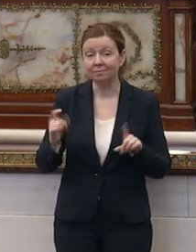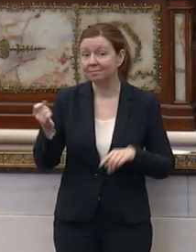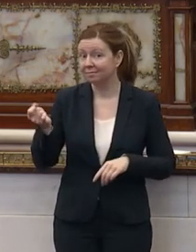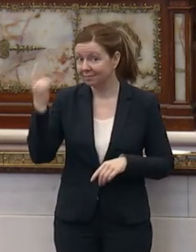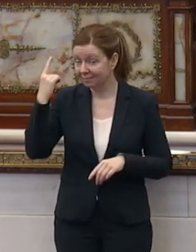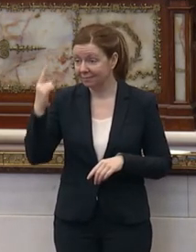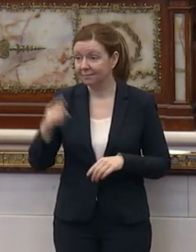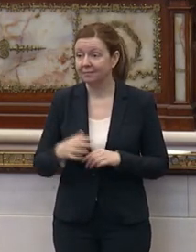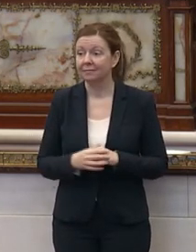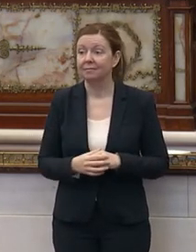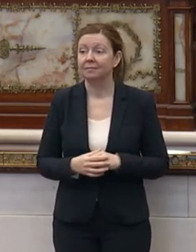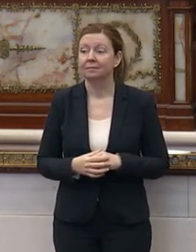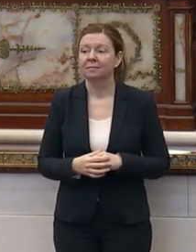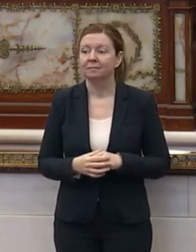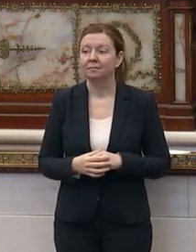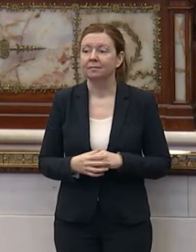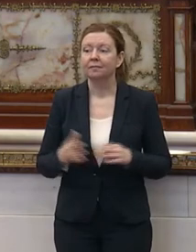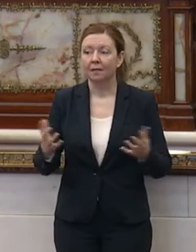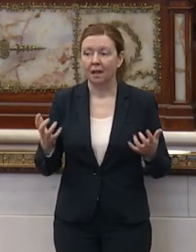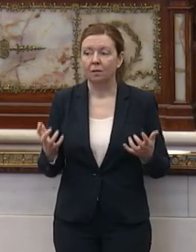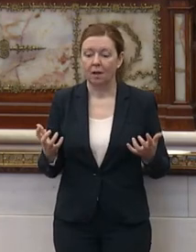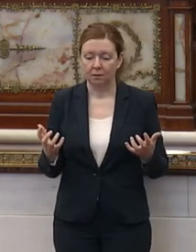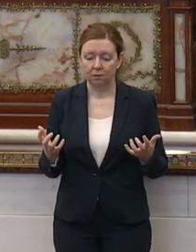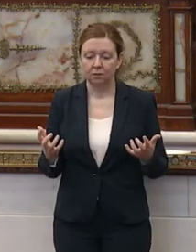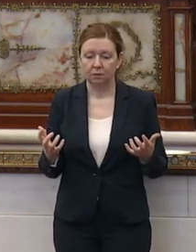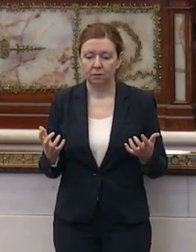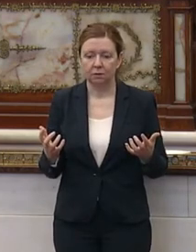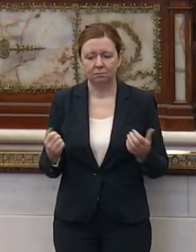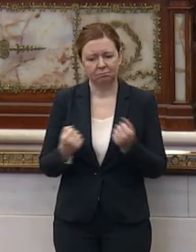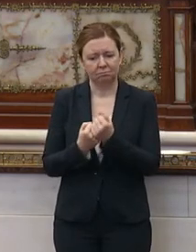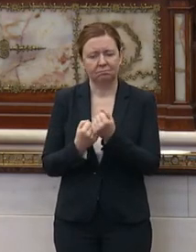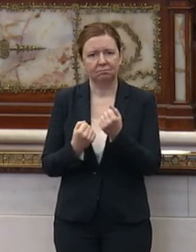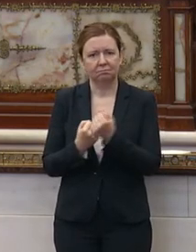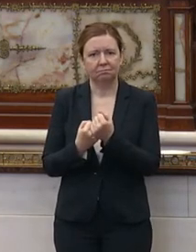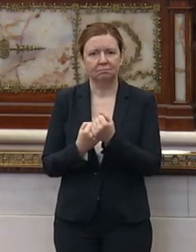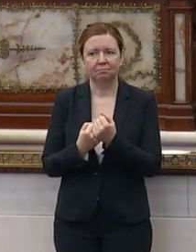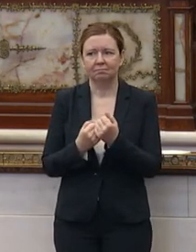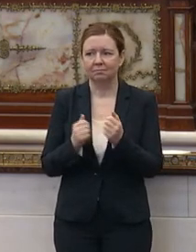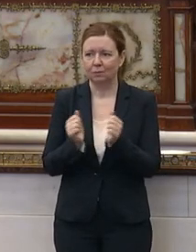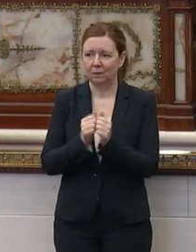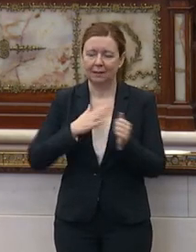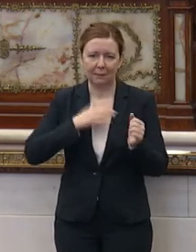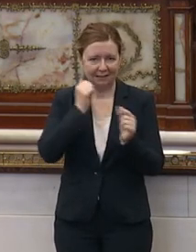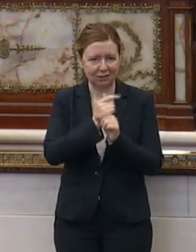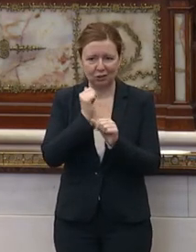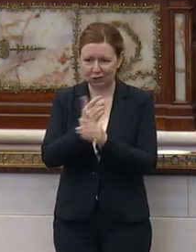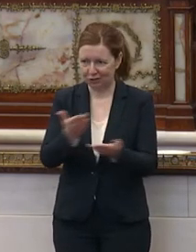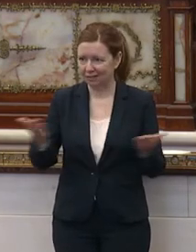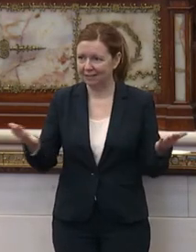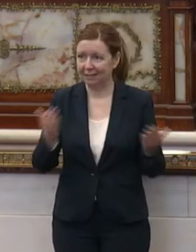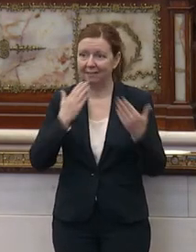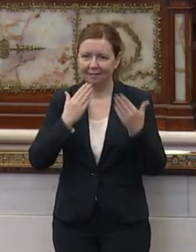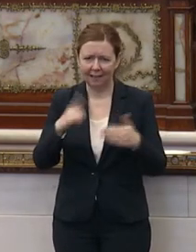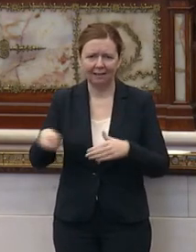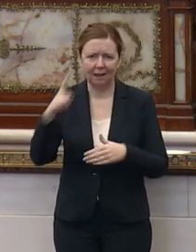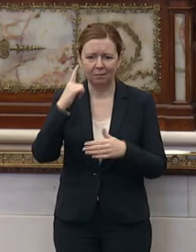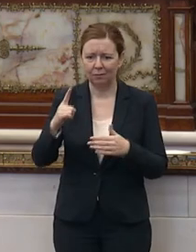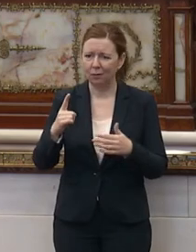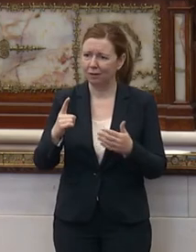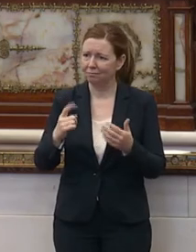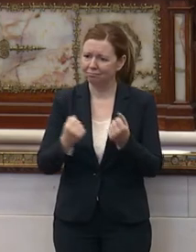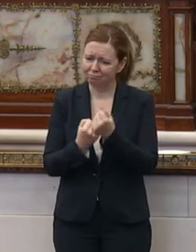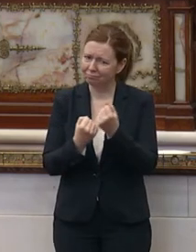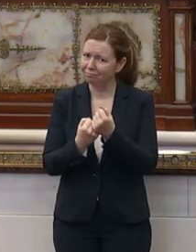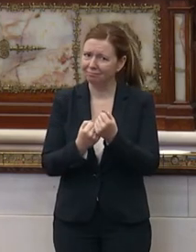male, I want to stand beside my sisters and thank them for holding it